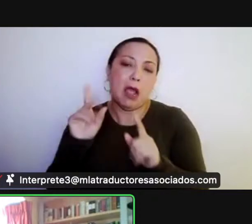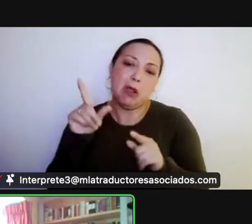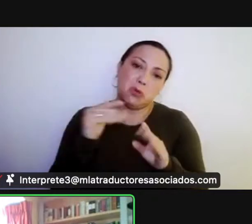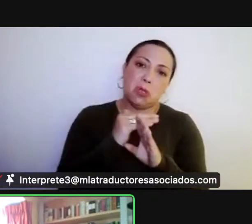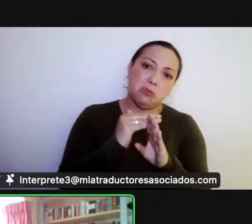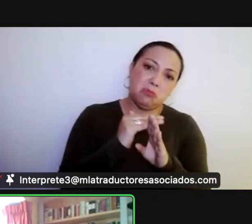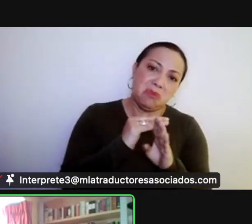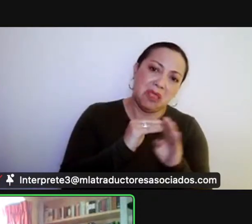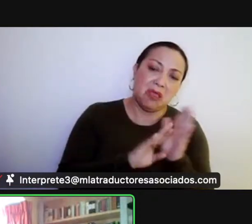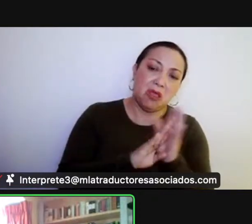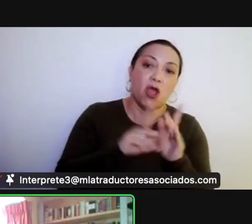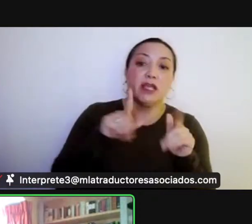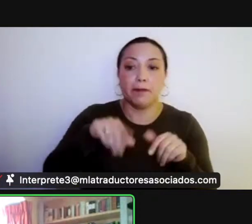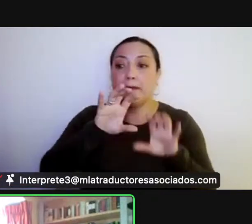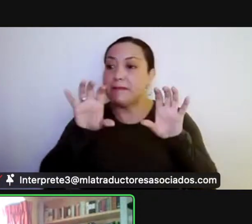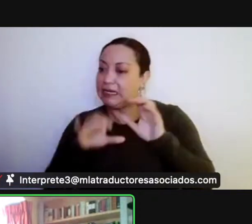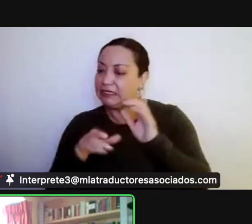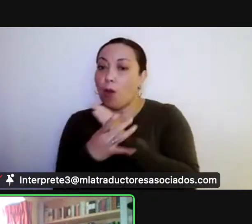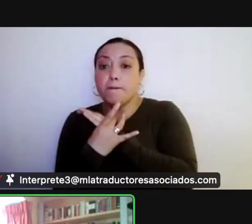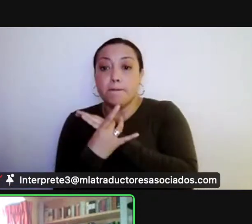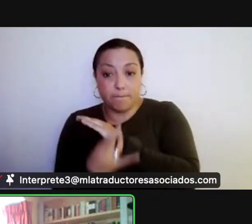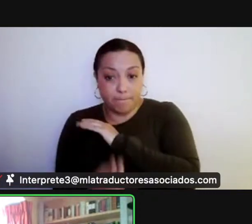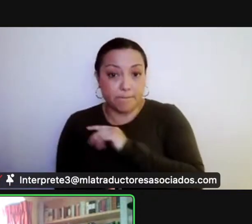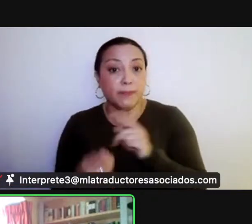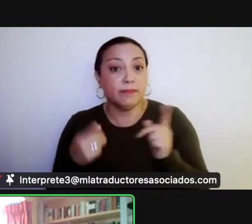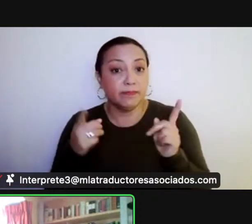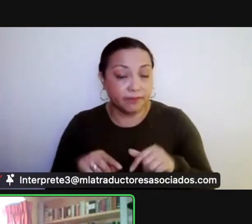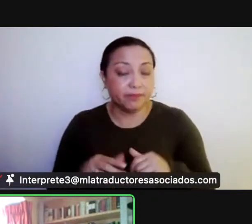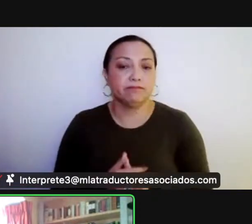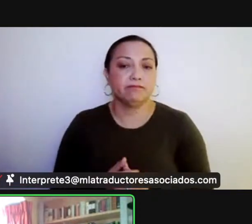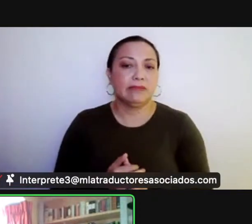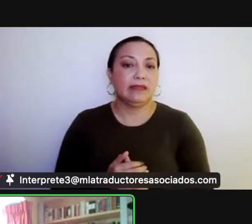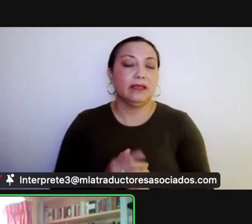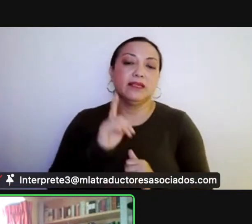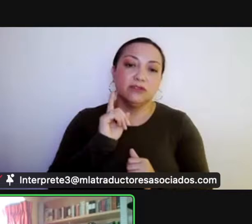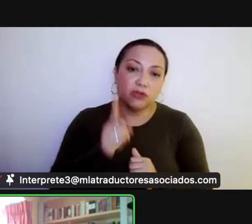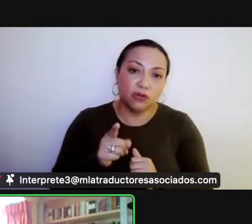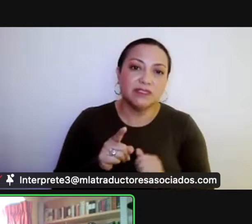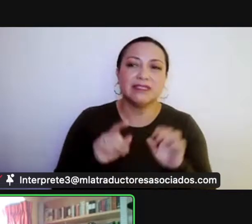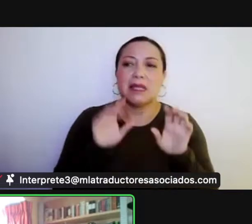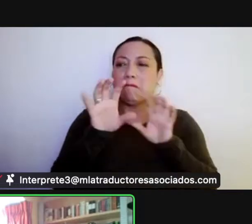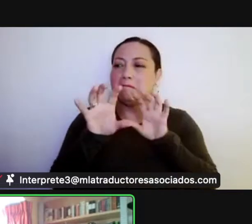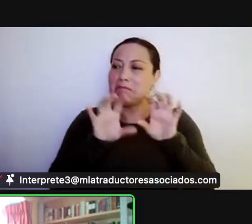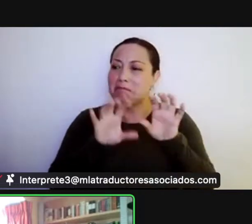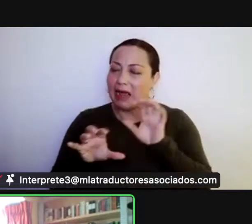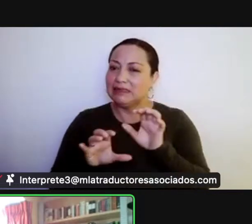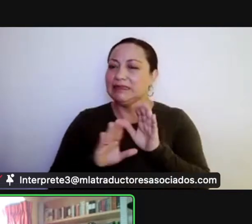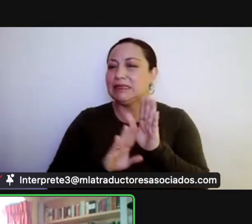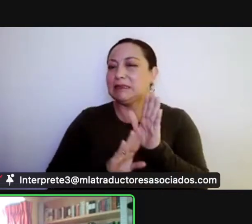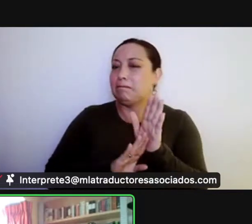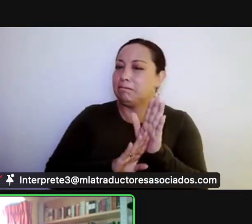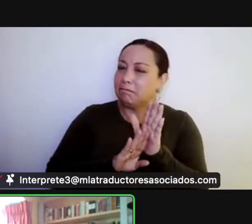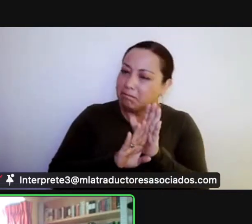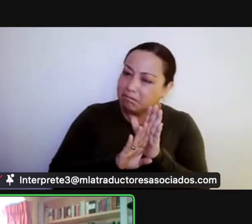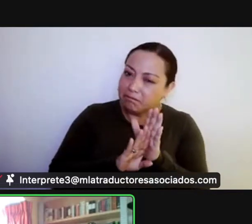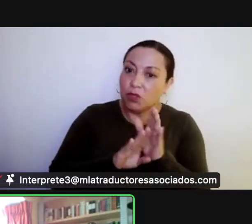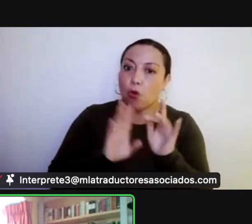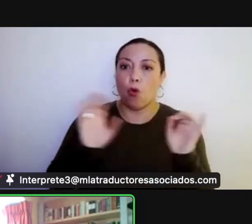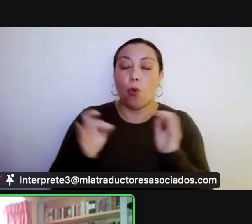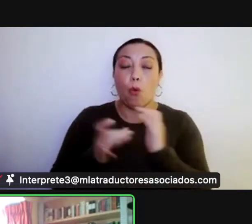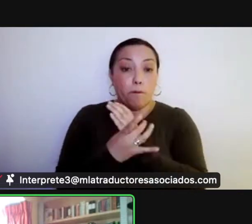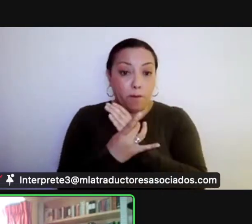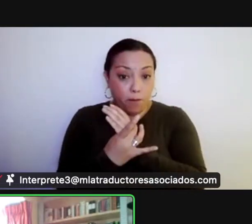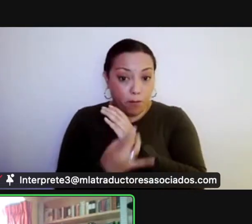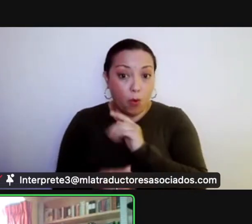and poor countries, and both in more poor countries and